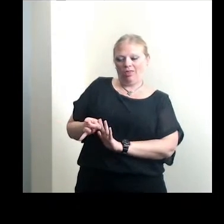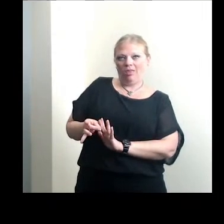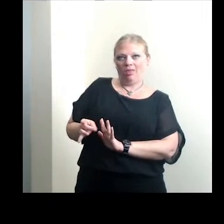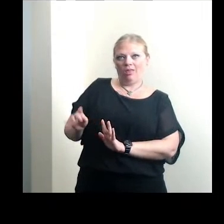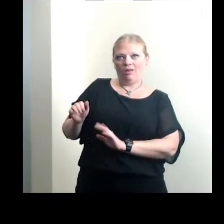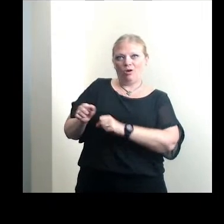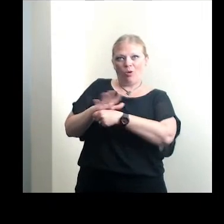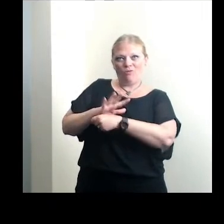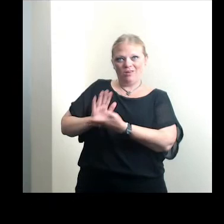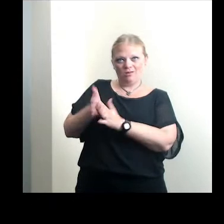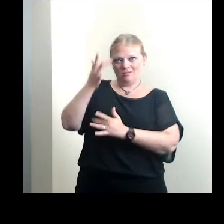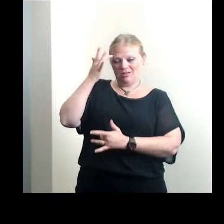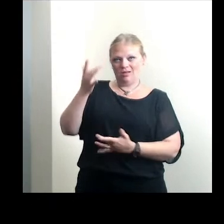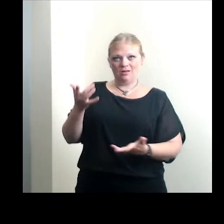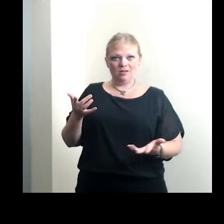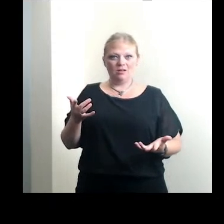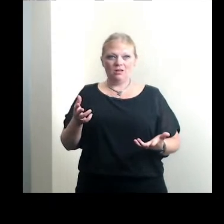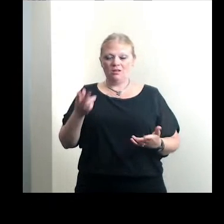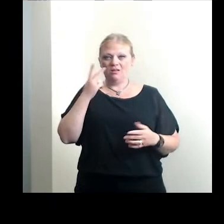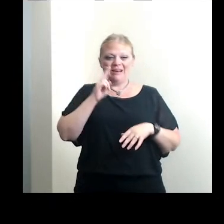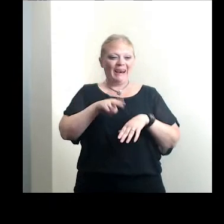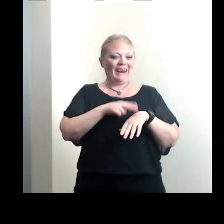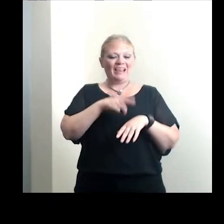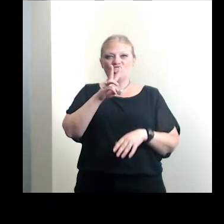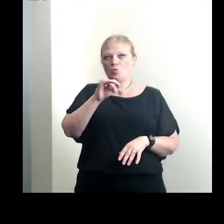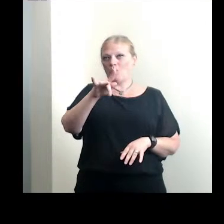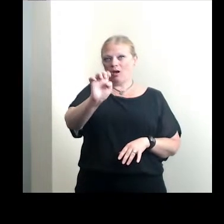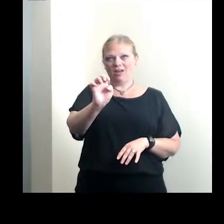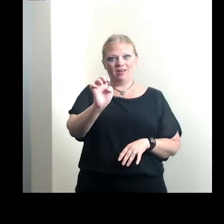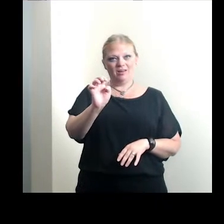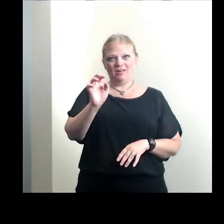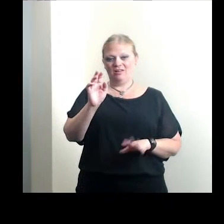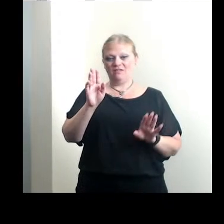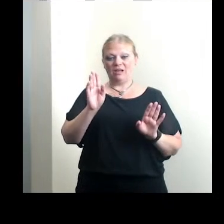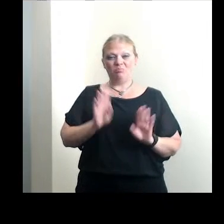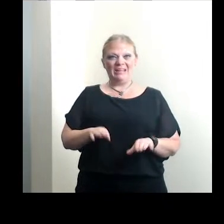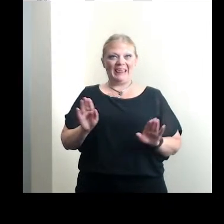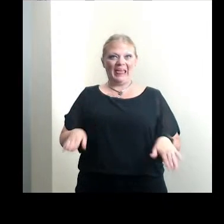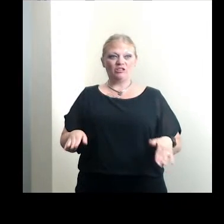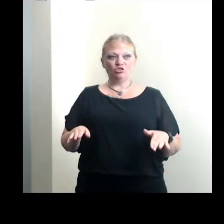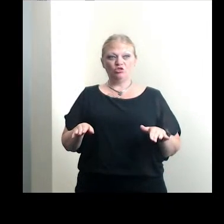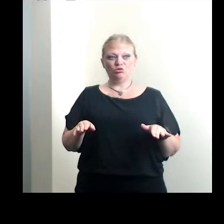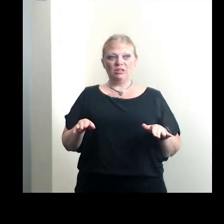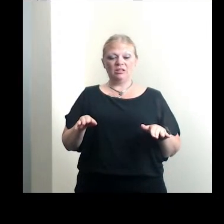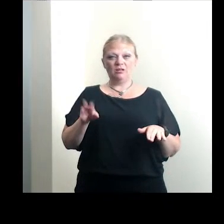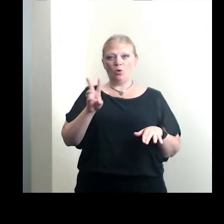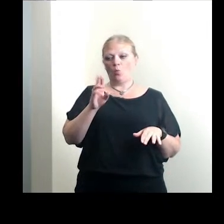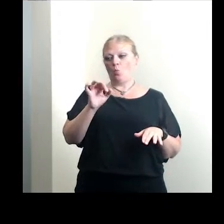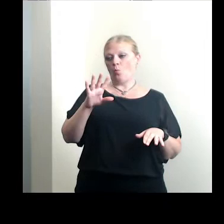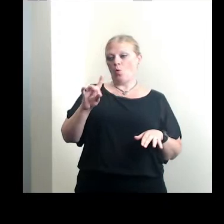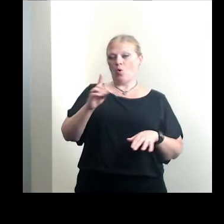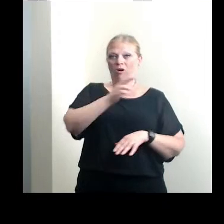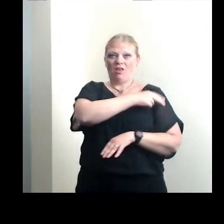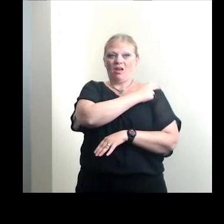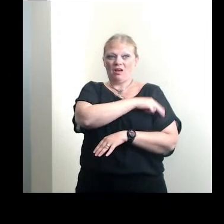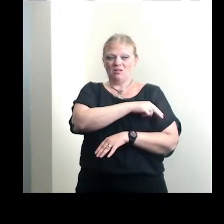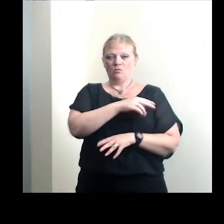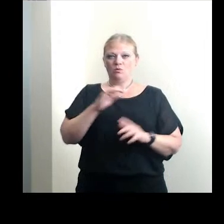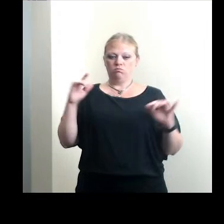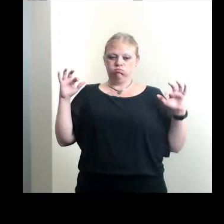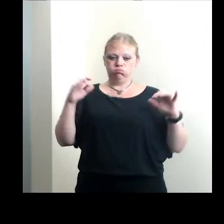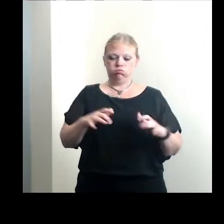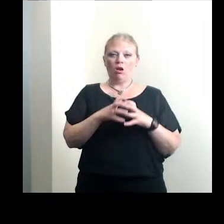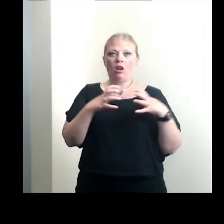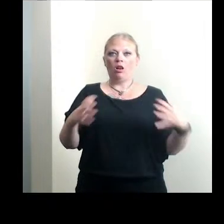are seeing cases nationwide of the pediatric ward of hospitals getting a lot of COVID patients.